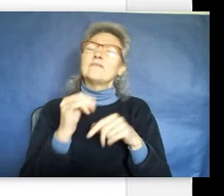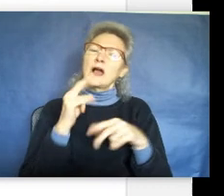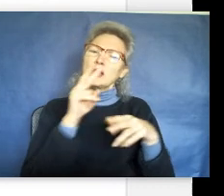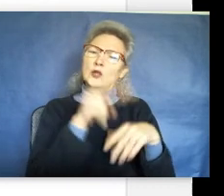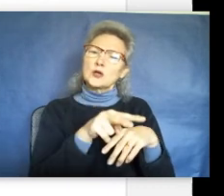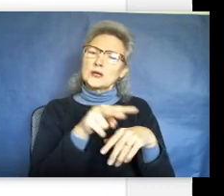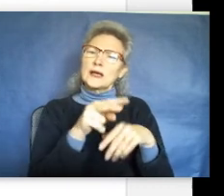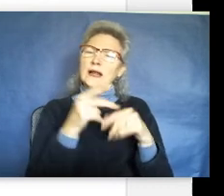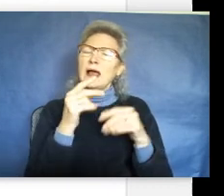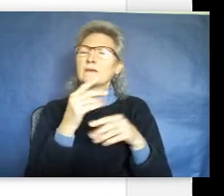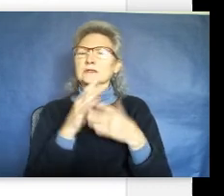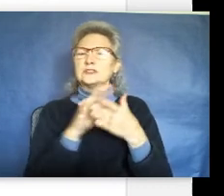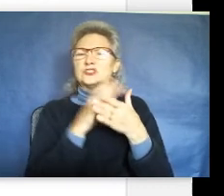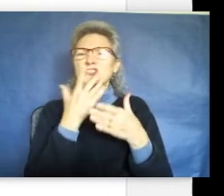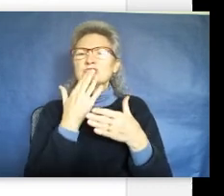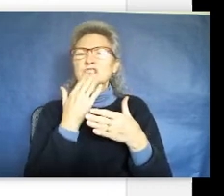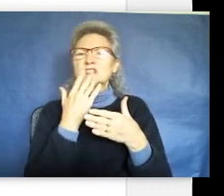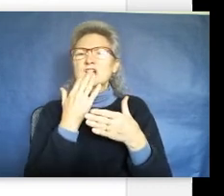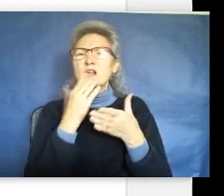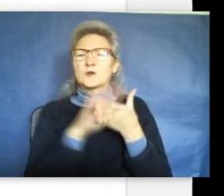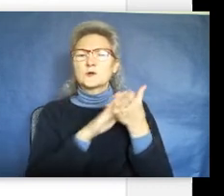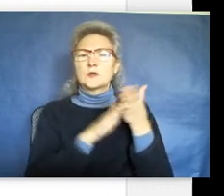down here and if I were to shade this in,